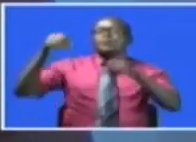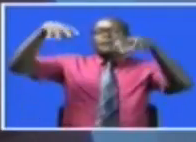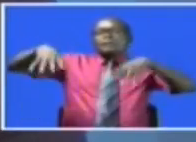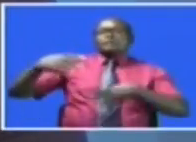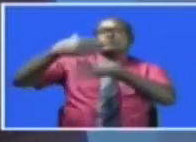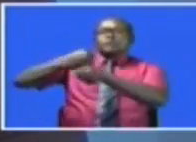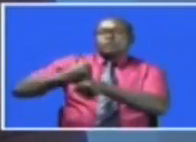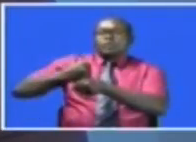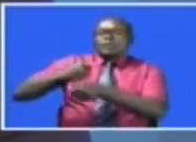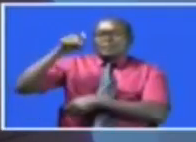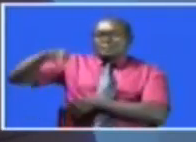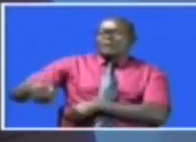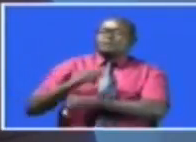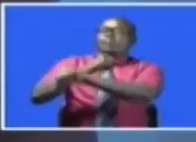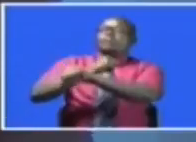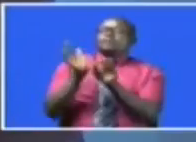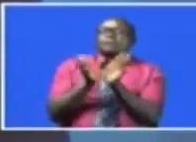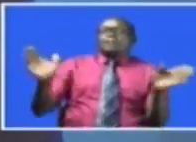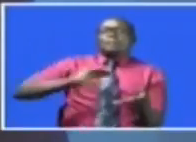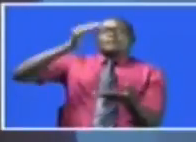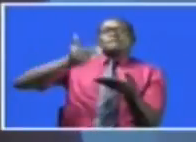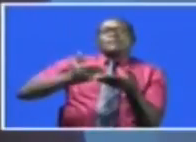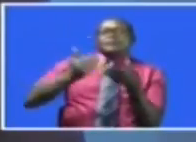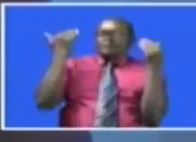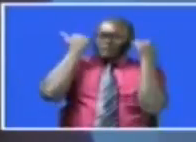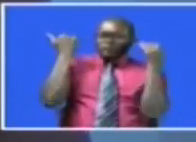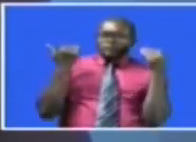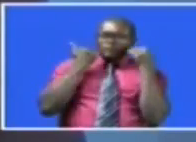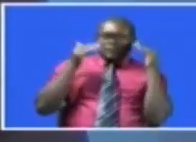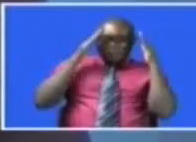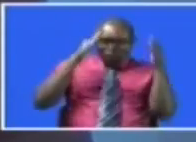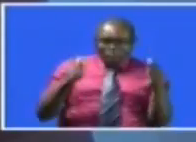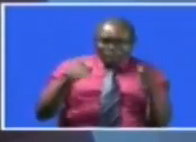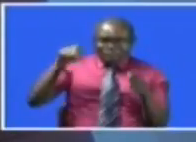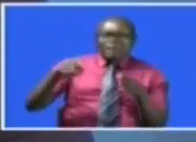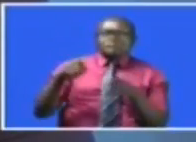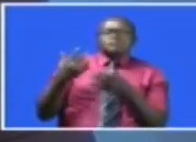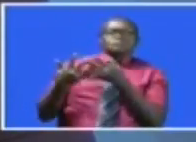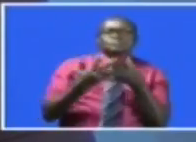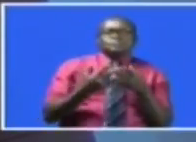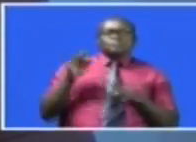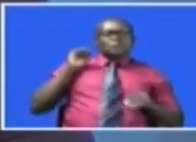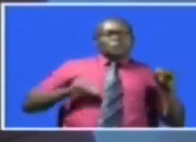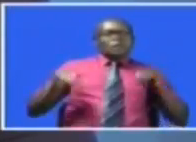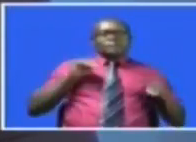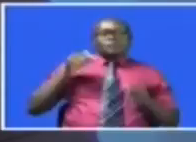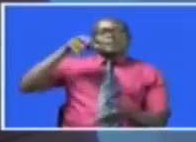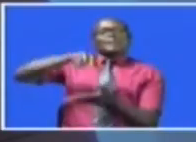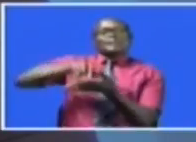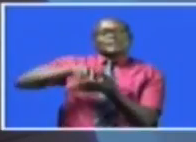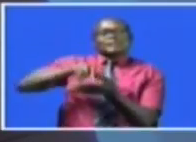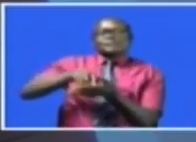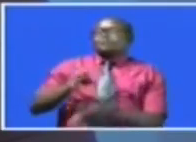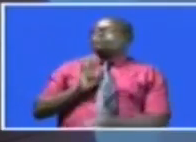stakeholders to jealously guard public funds, promising the judiciary's commitment in fast-tracking corruption cases currently before court.